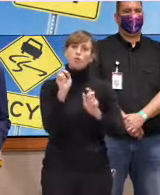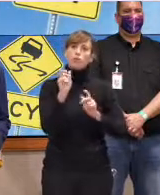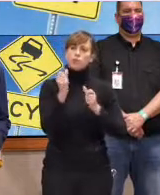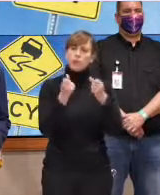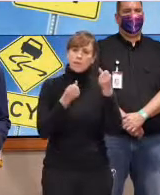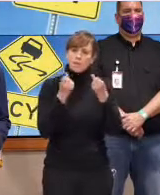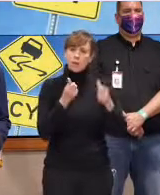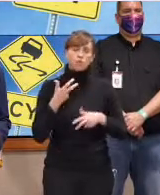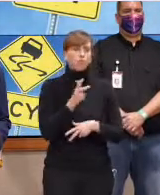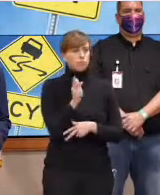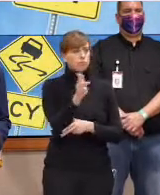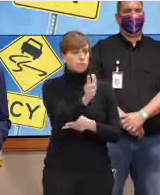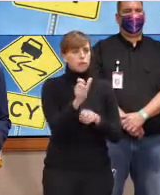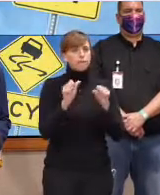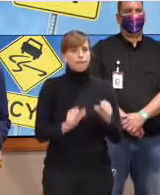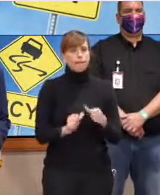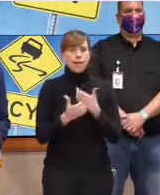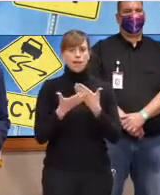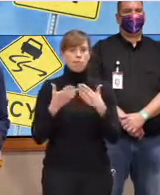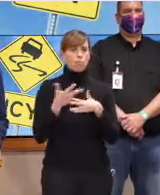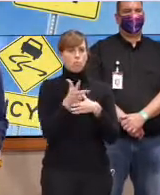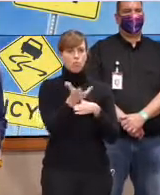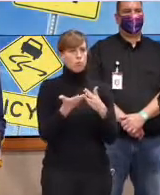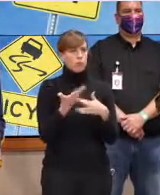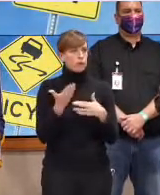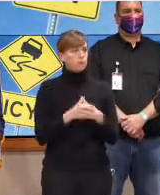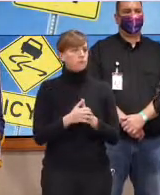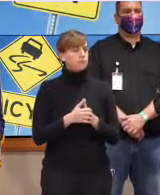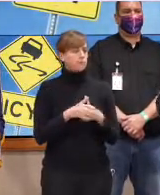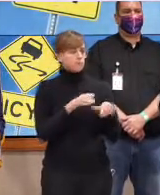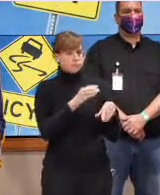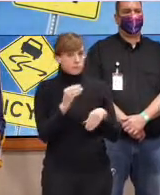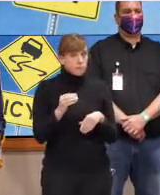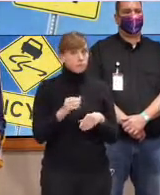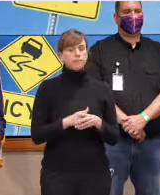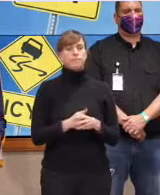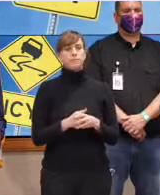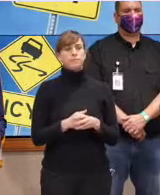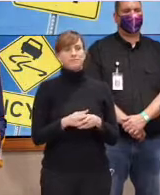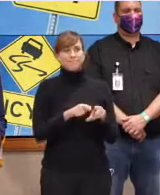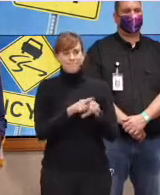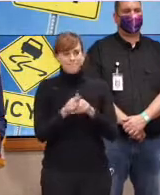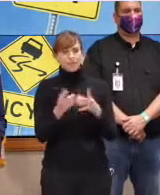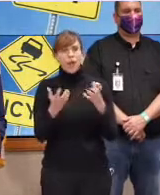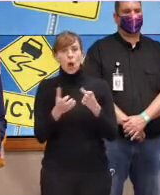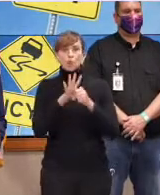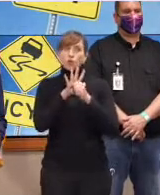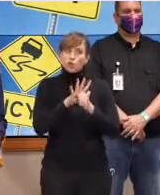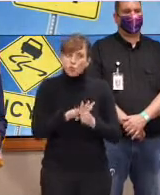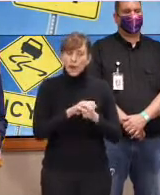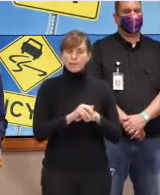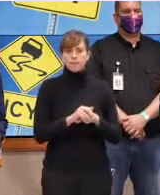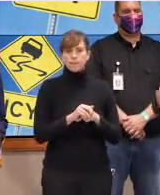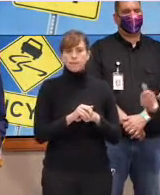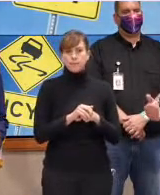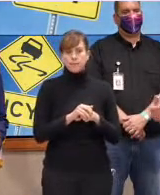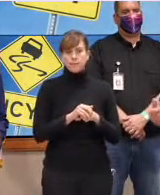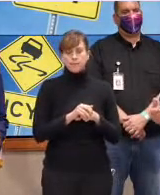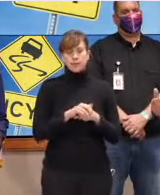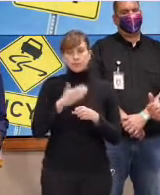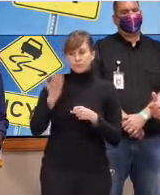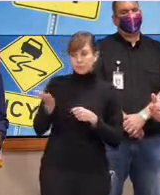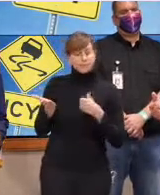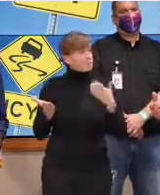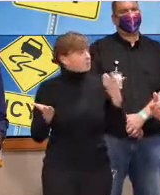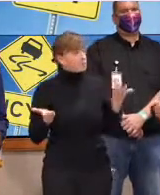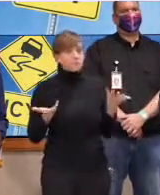essential functions that have to worry. And if I may, Judge, since I have the podium here, I want to stress and drive home a point that the mayor and the judge